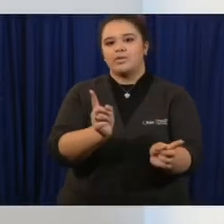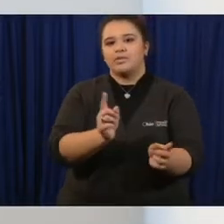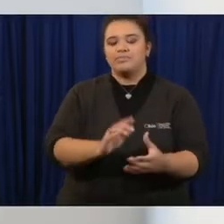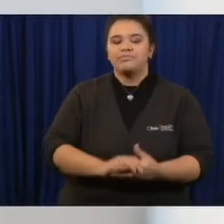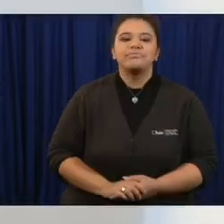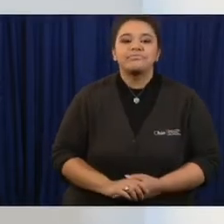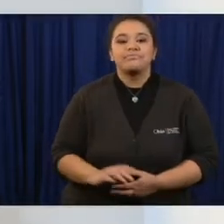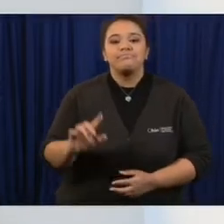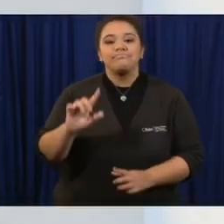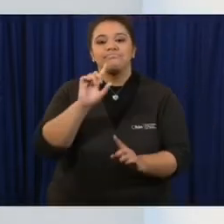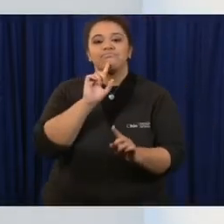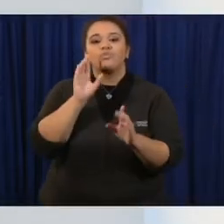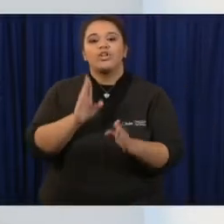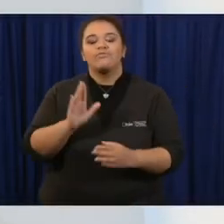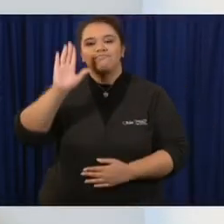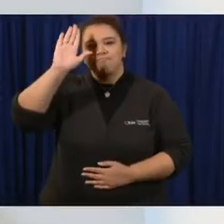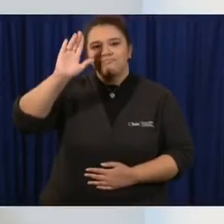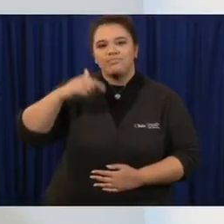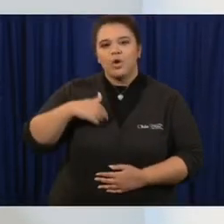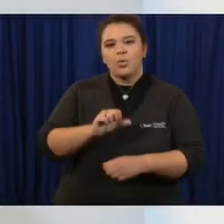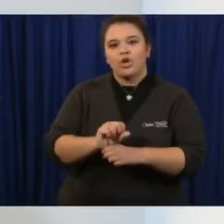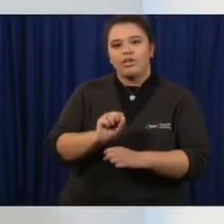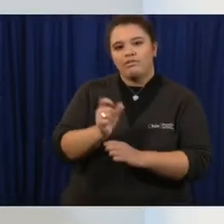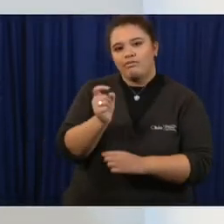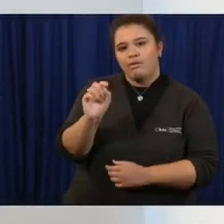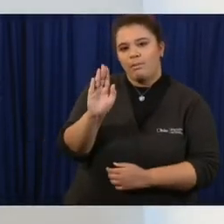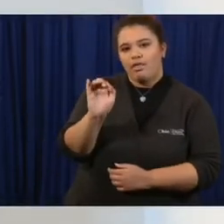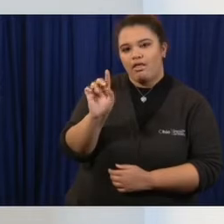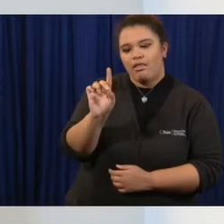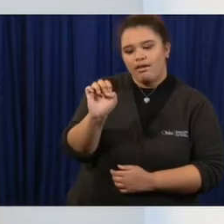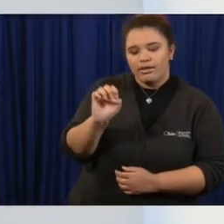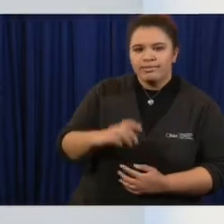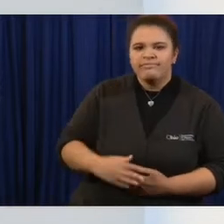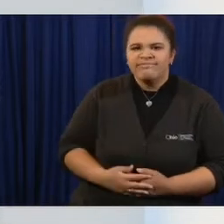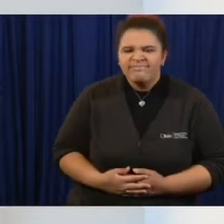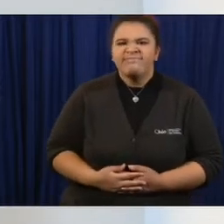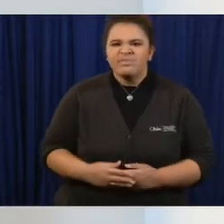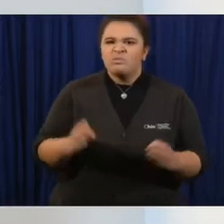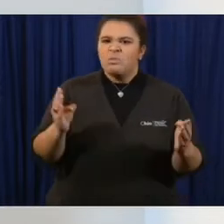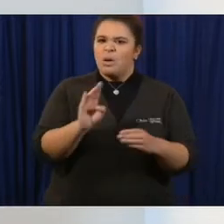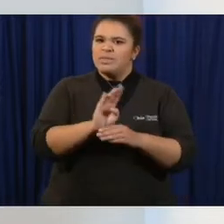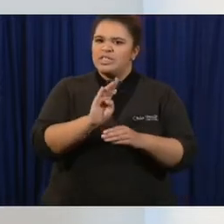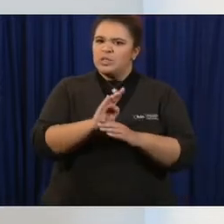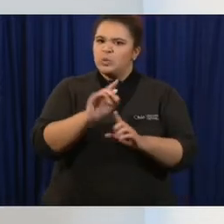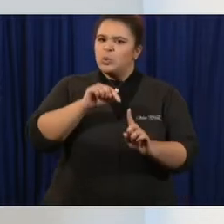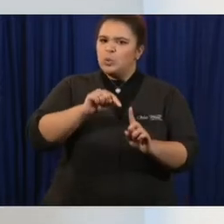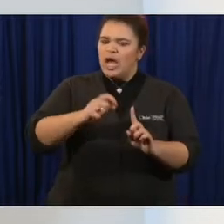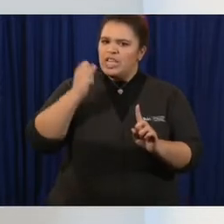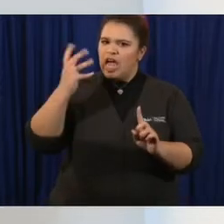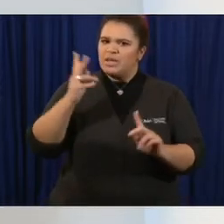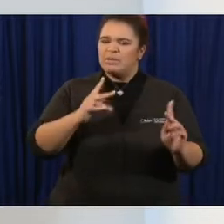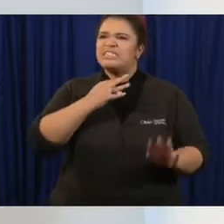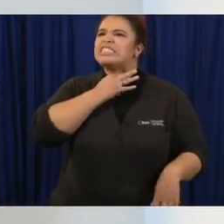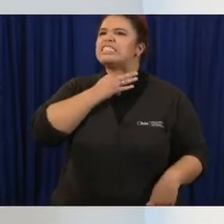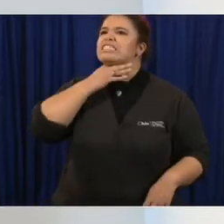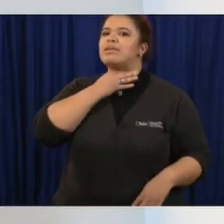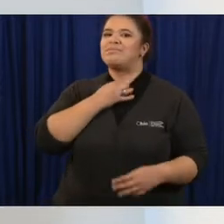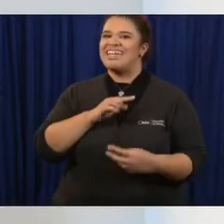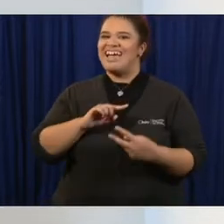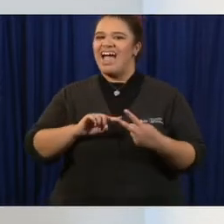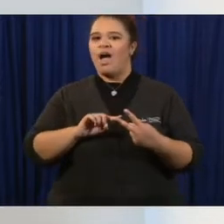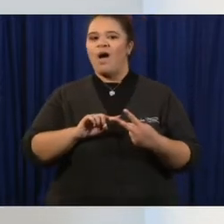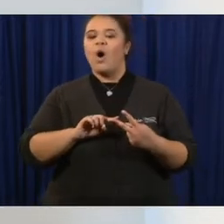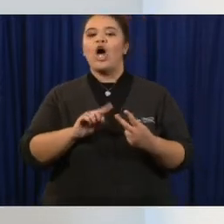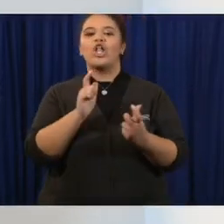Lieutenant Governor Husted. There's been a lot of talk about the small businesses, and so this is a question about the large factories. The Toledo